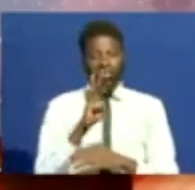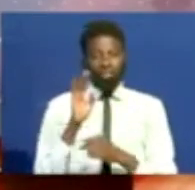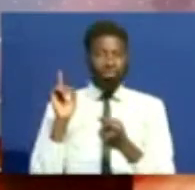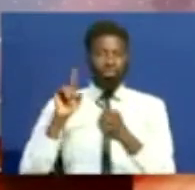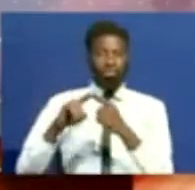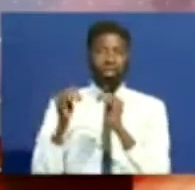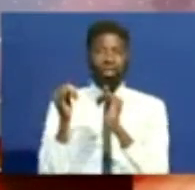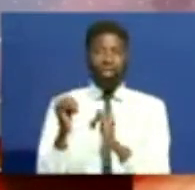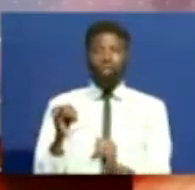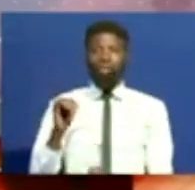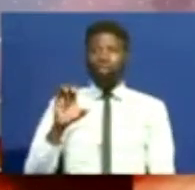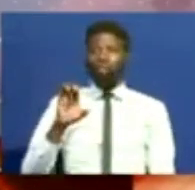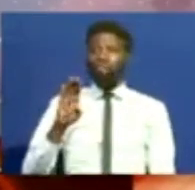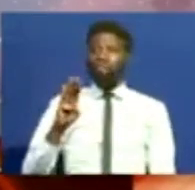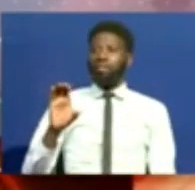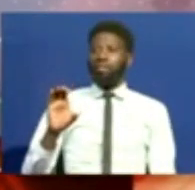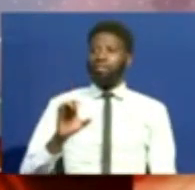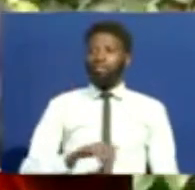competency-based curriculum, CBC.